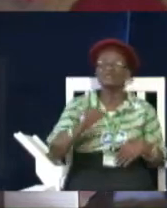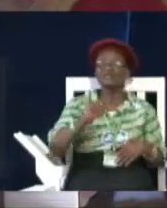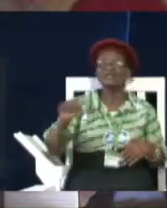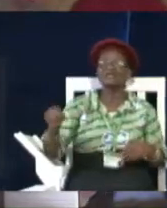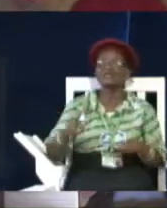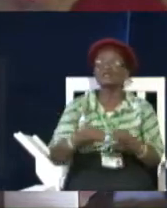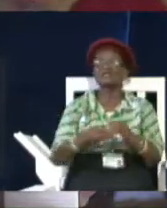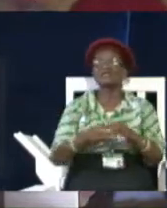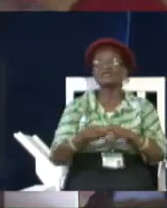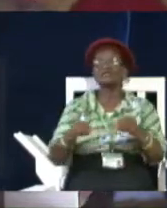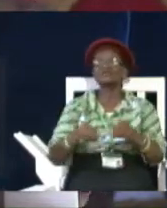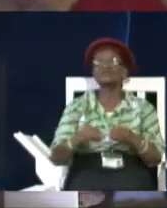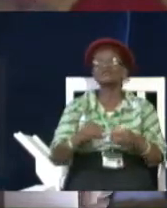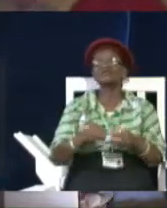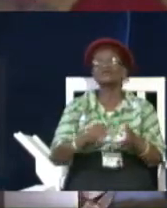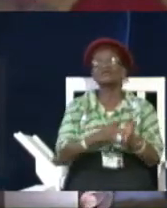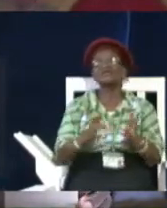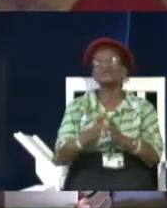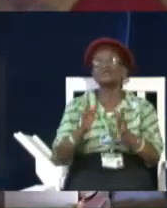who fell sick,